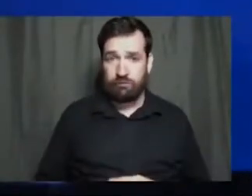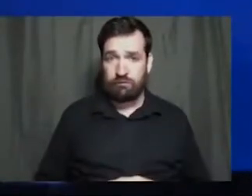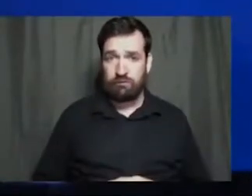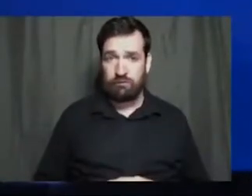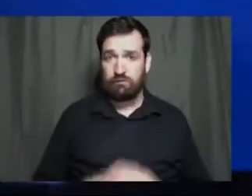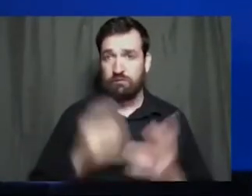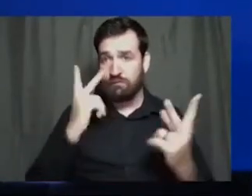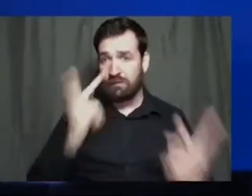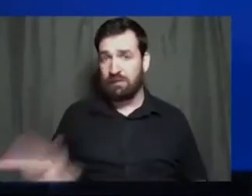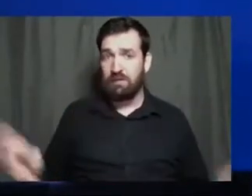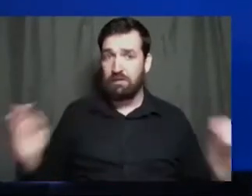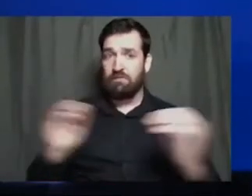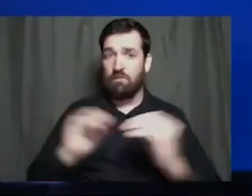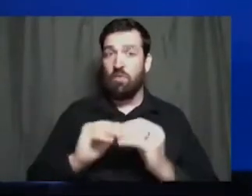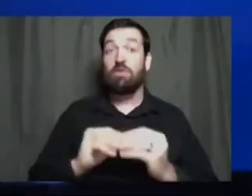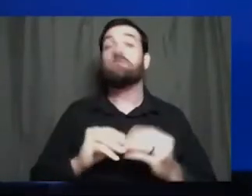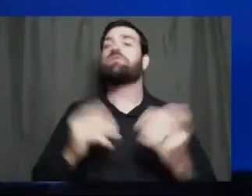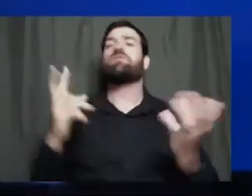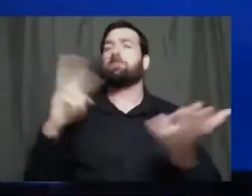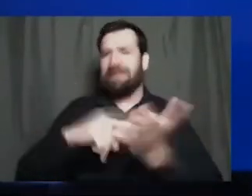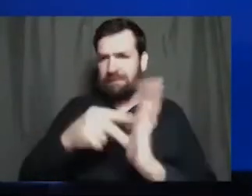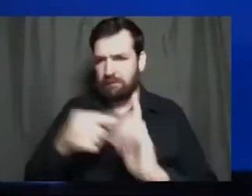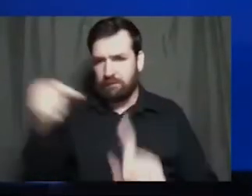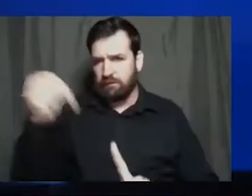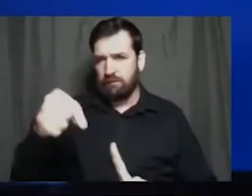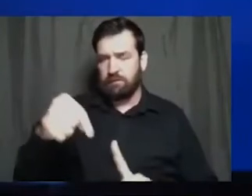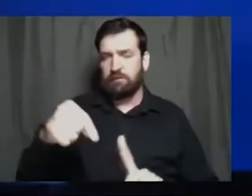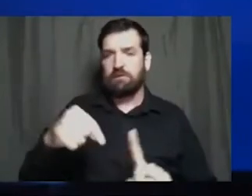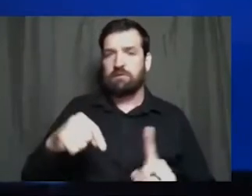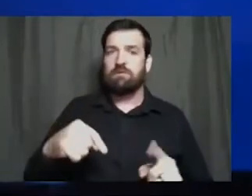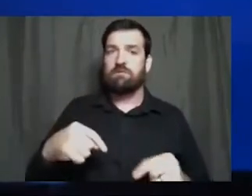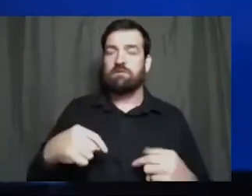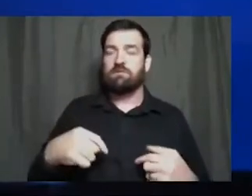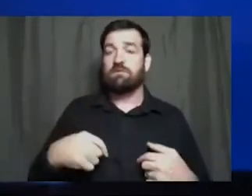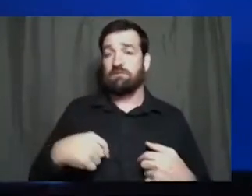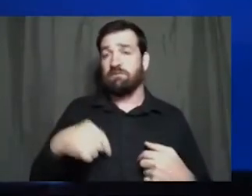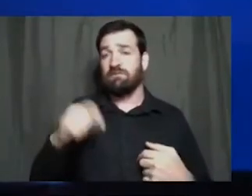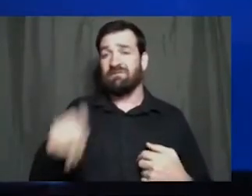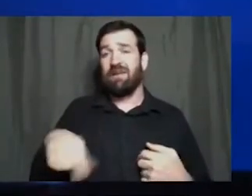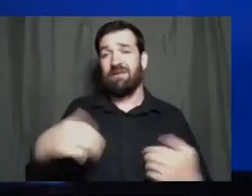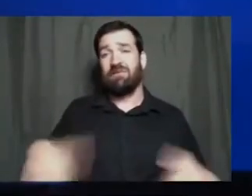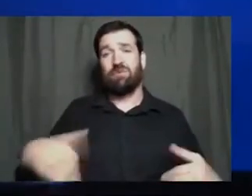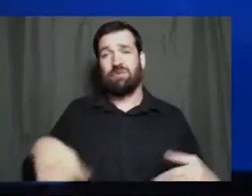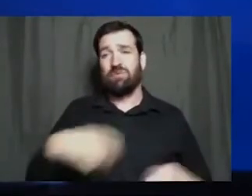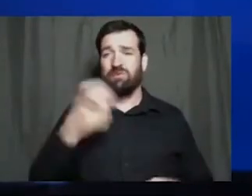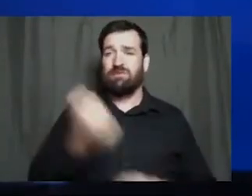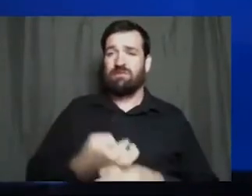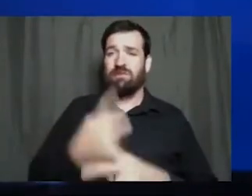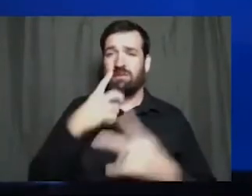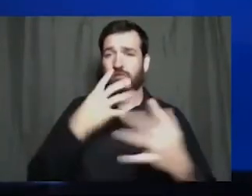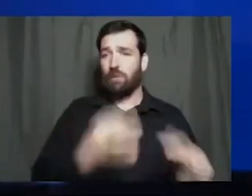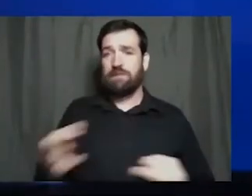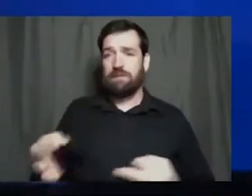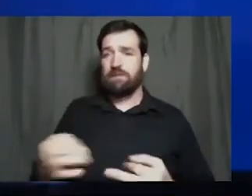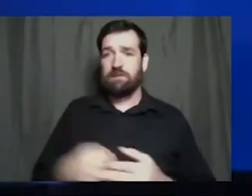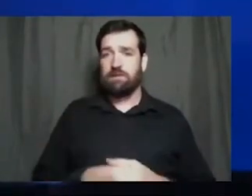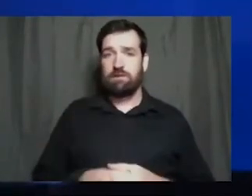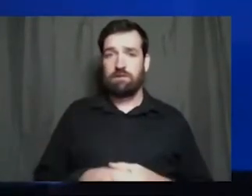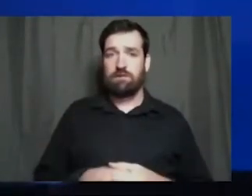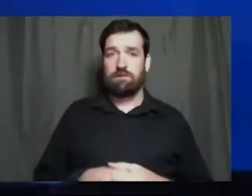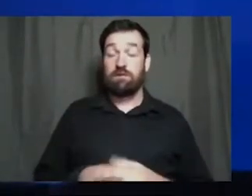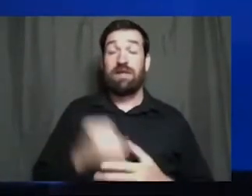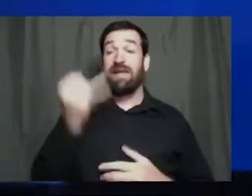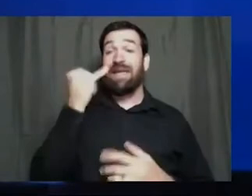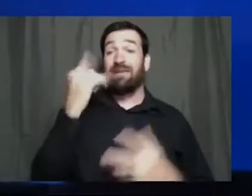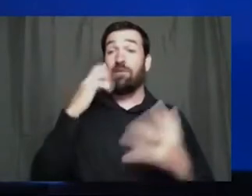in our. So what does that mean? It means that we're going to have to face difficult choices down the road. If we don't make the choice to mask now, to bend the